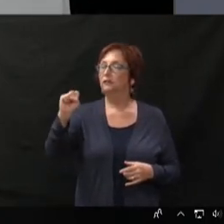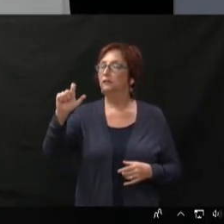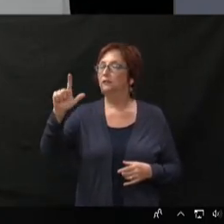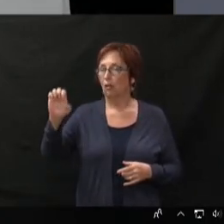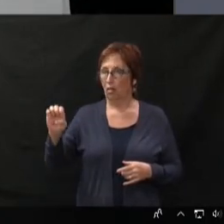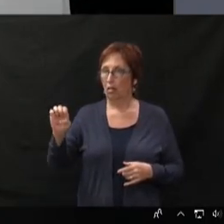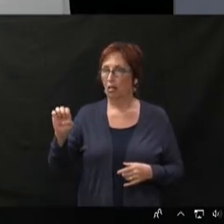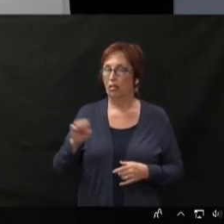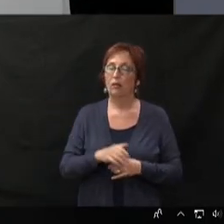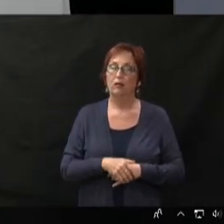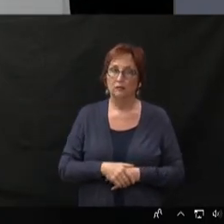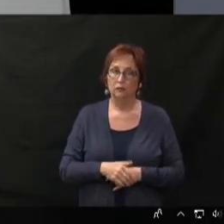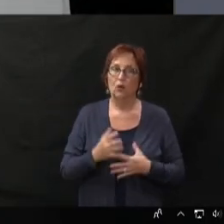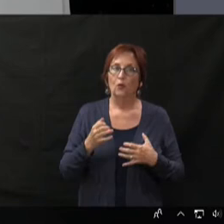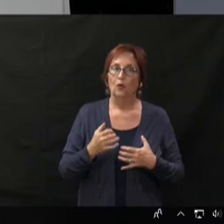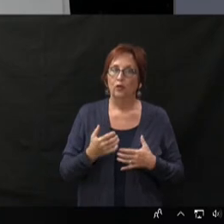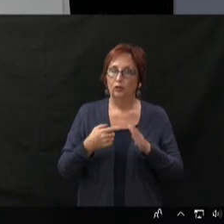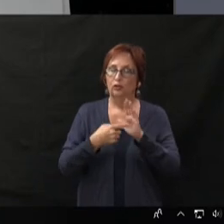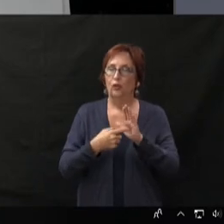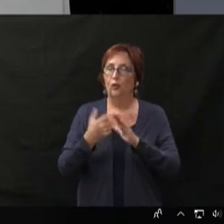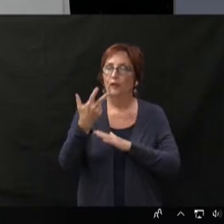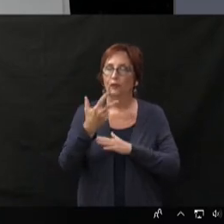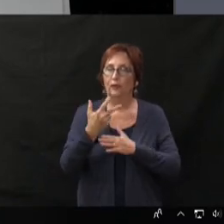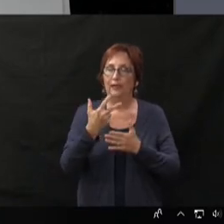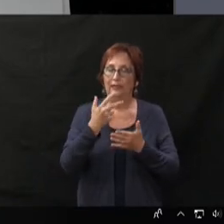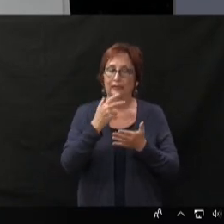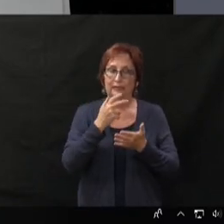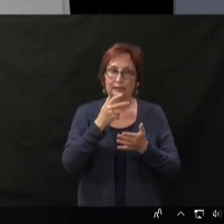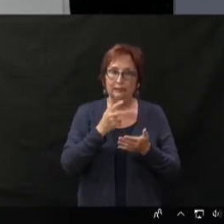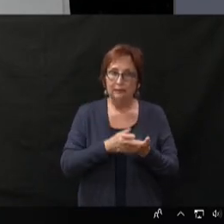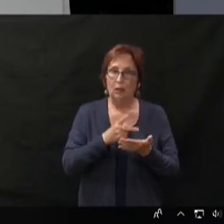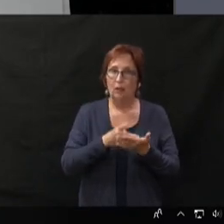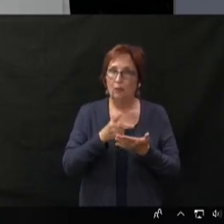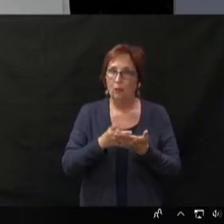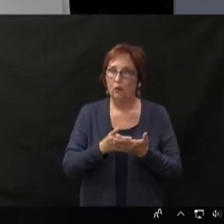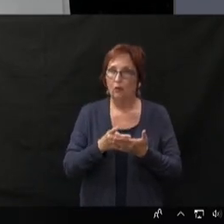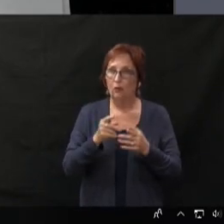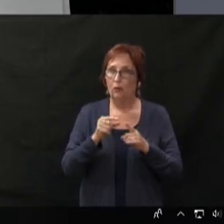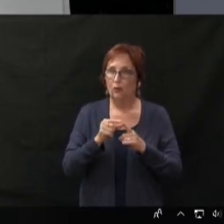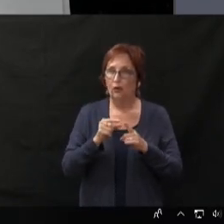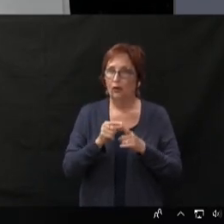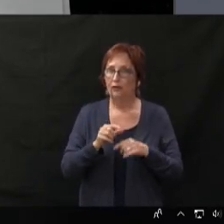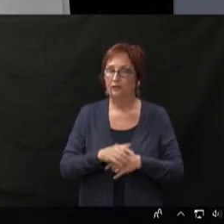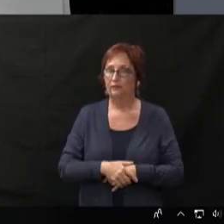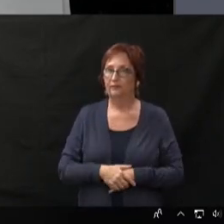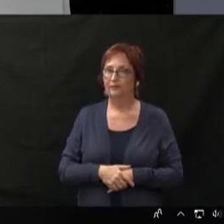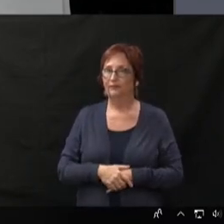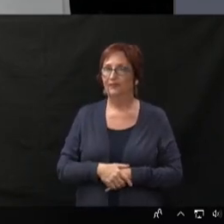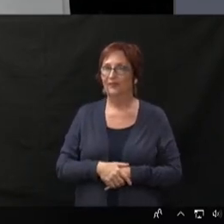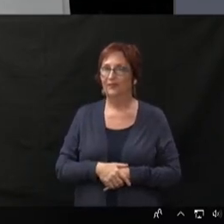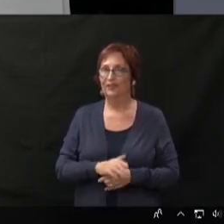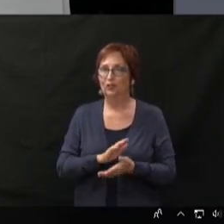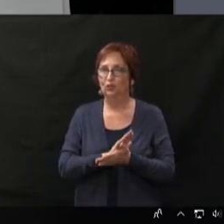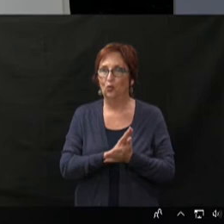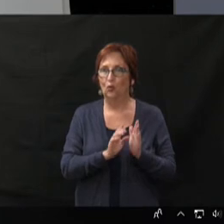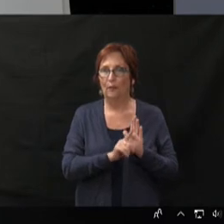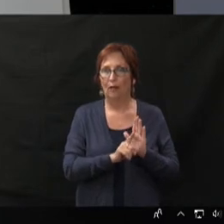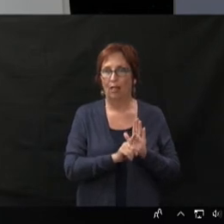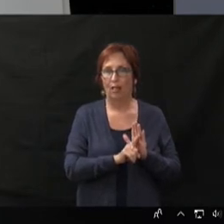three-syllable word to show you that it can also be in more than two syllables. So I have the